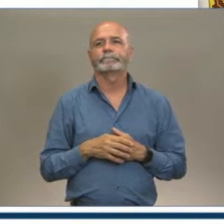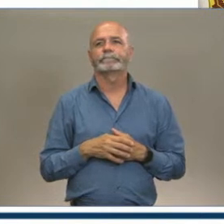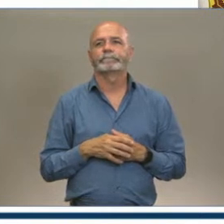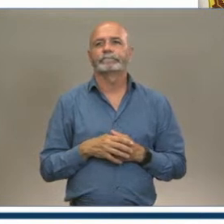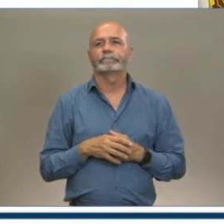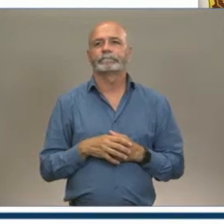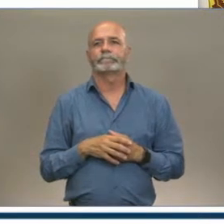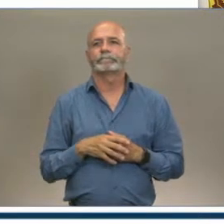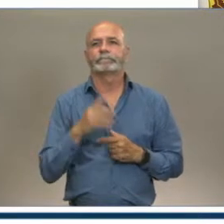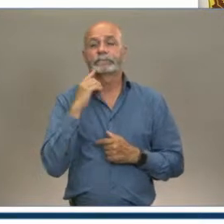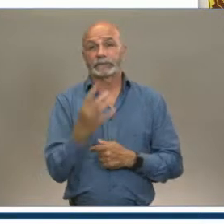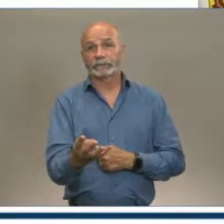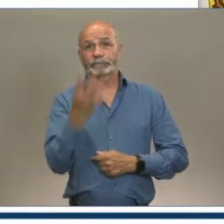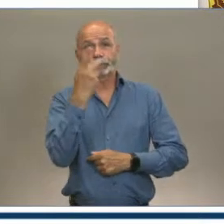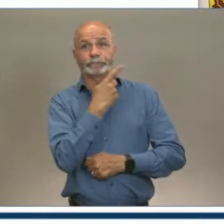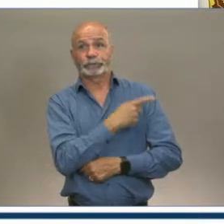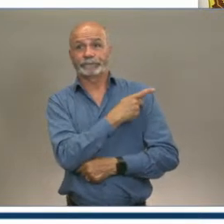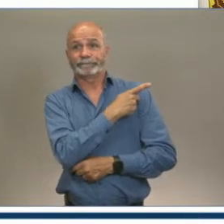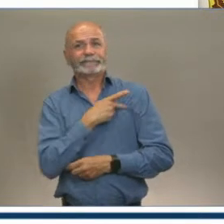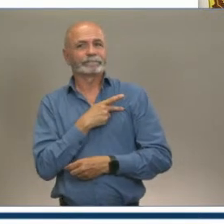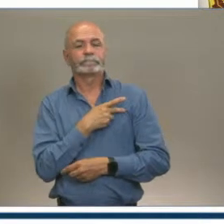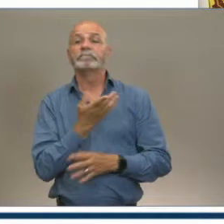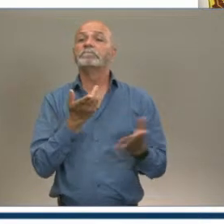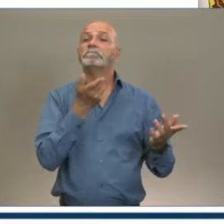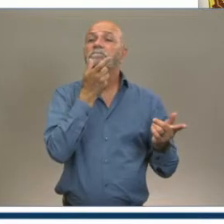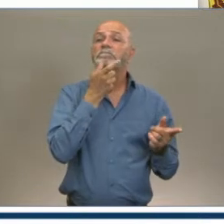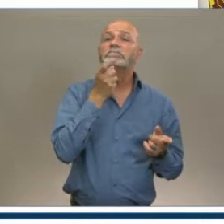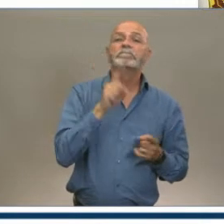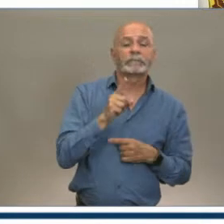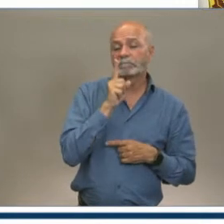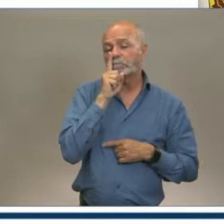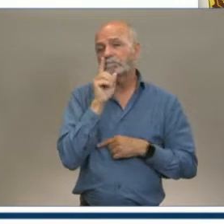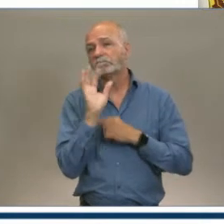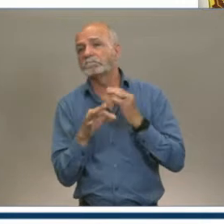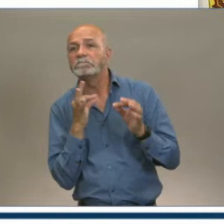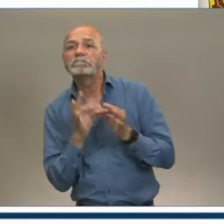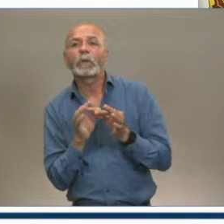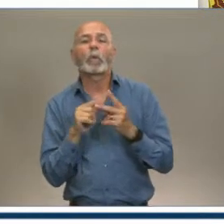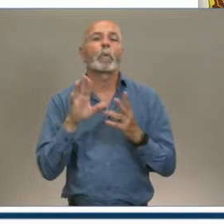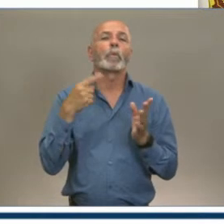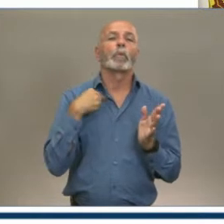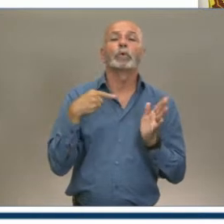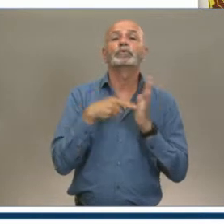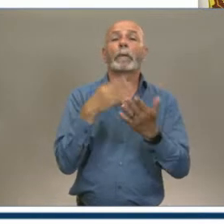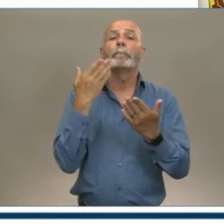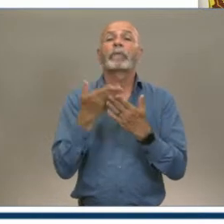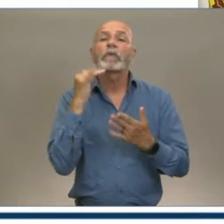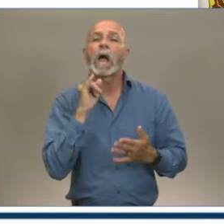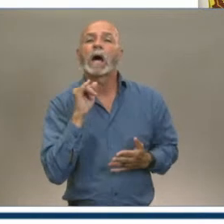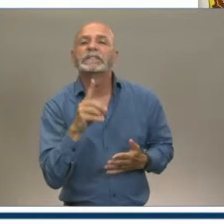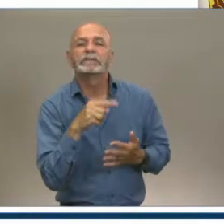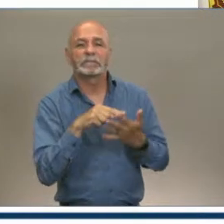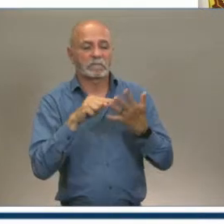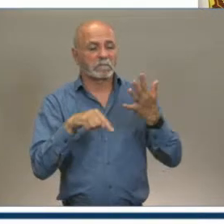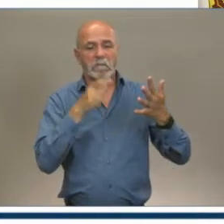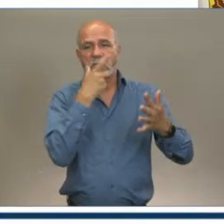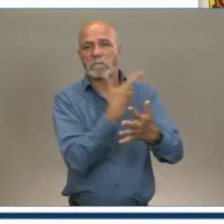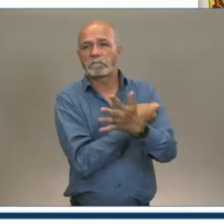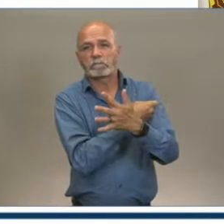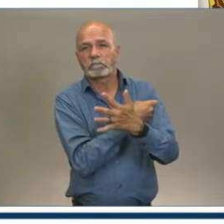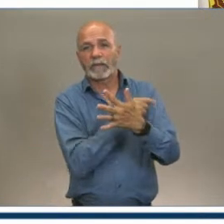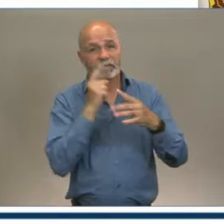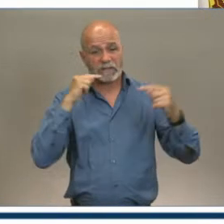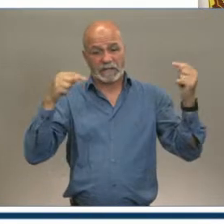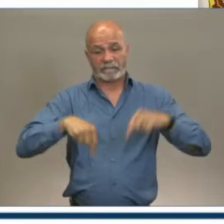to be tested or show proof of a first dose after June 23rd to come into Nova Scotia. Could you